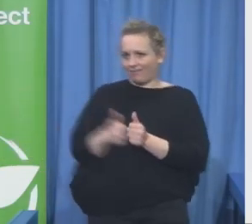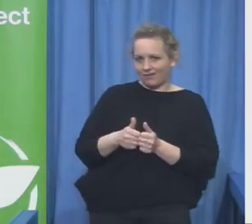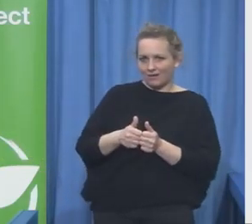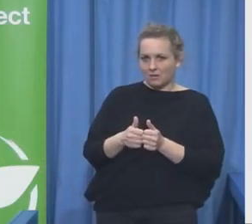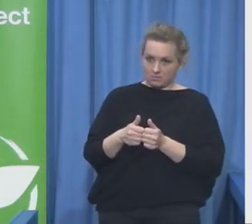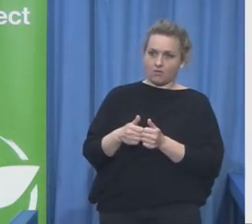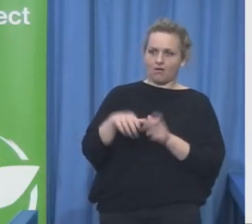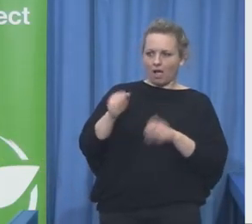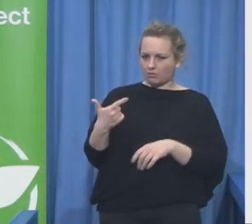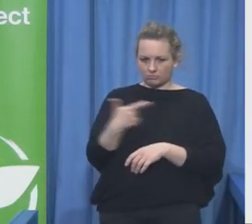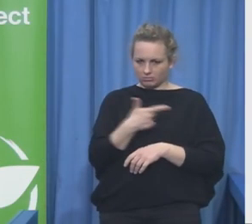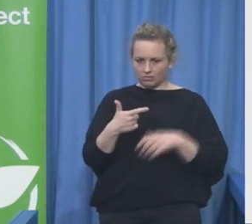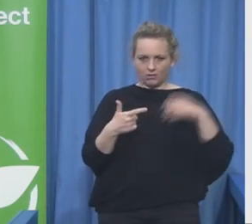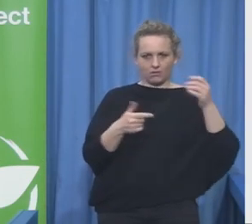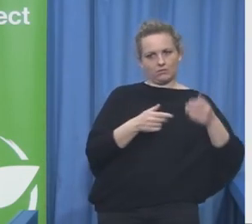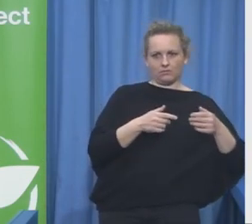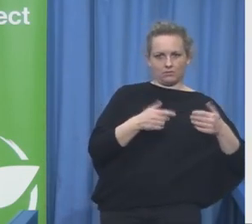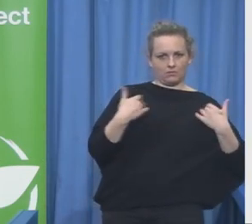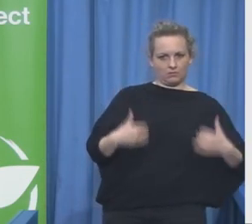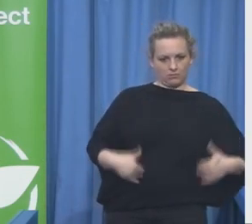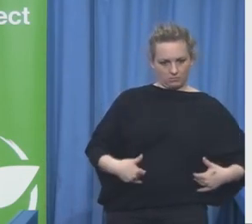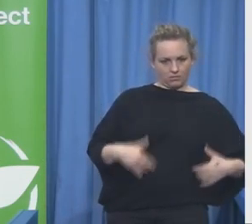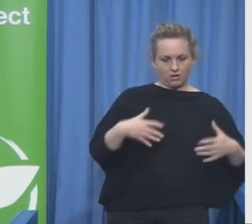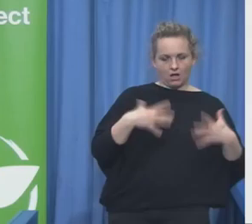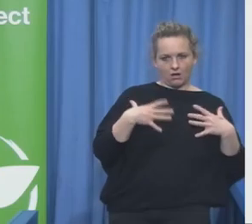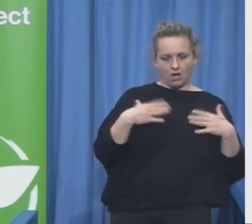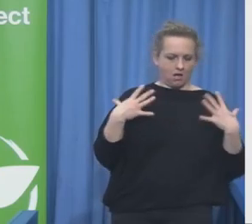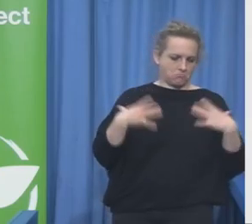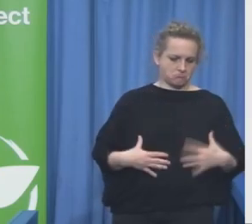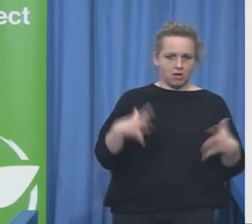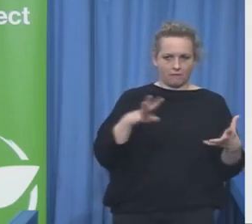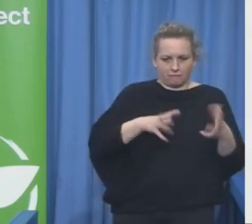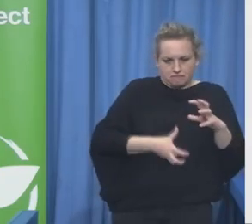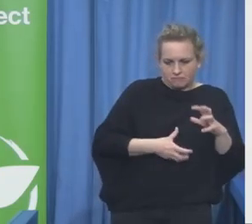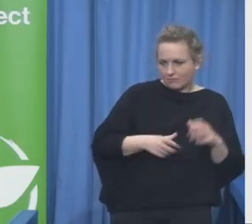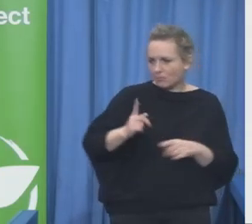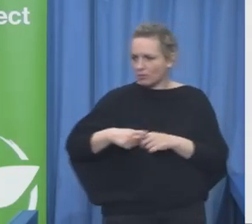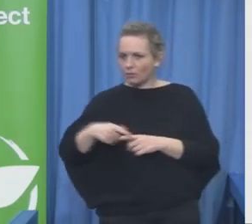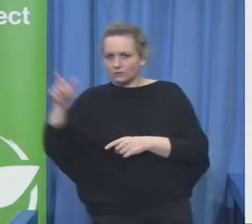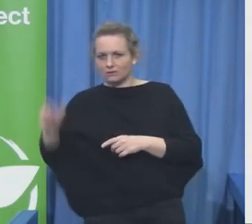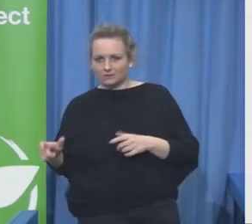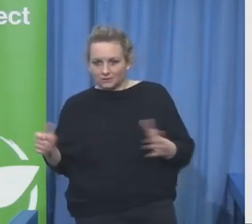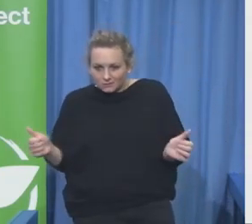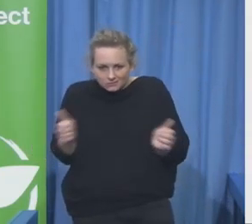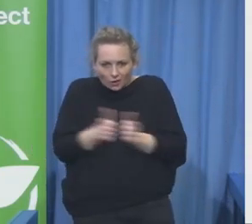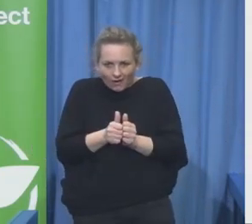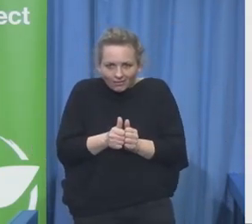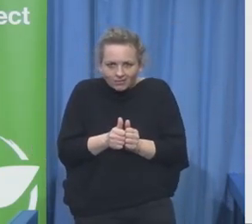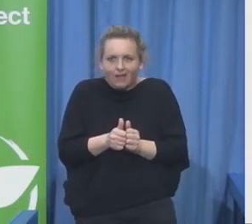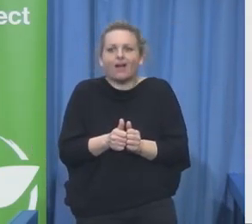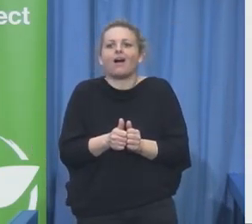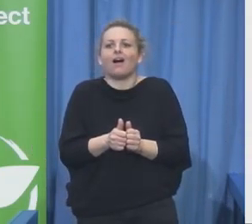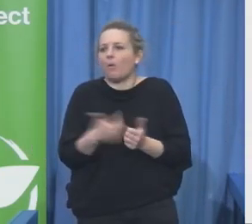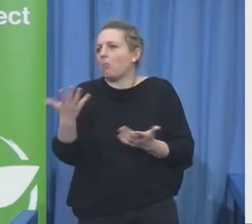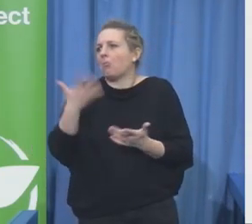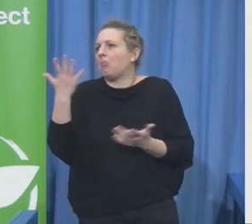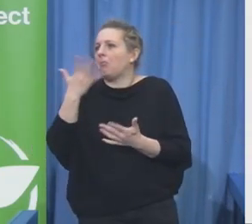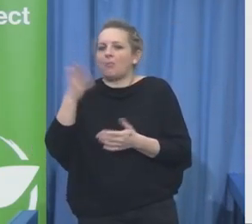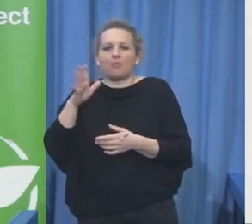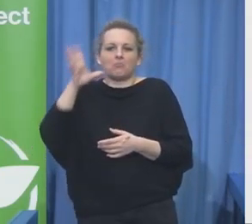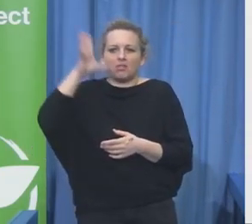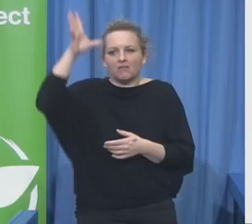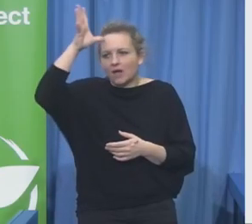parents help them with other buttons. You know, that approach only happens by having people with disabilities in those Xbox teams. That's the only reason those